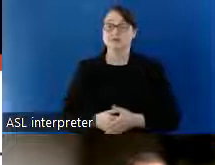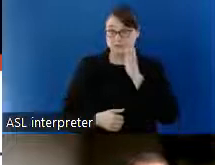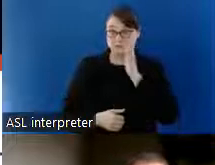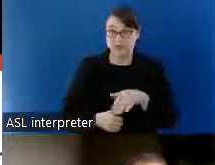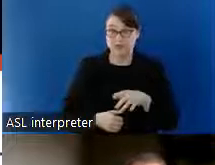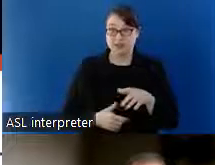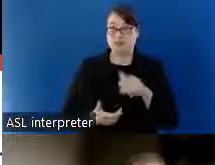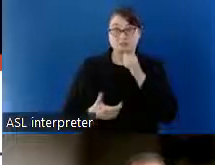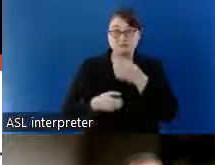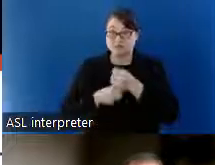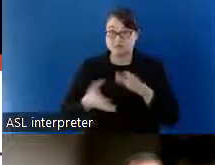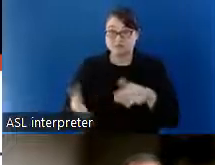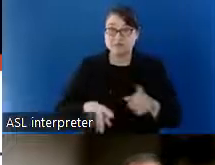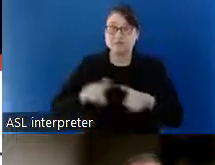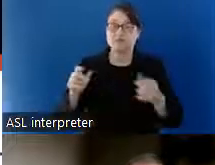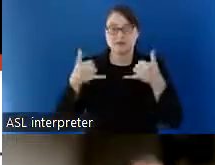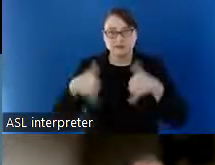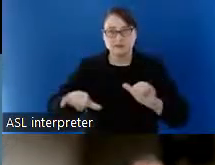severe.